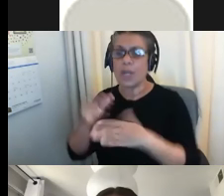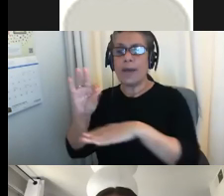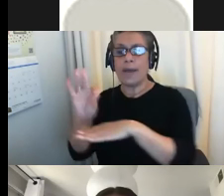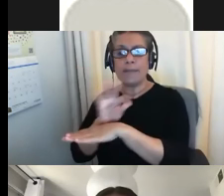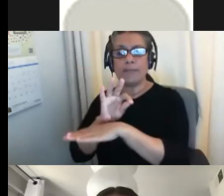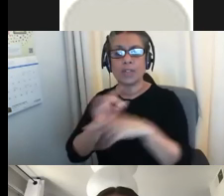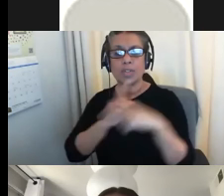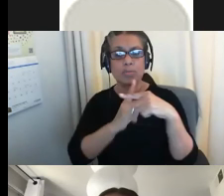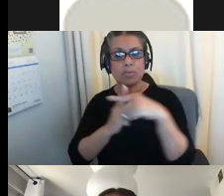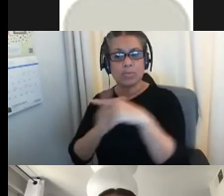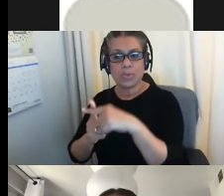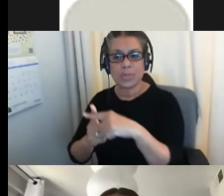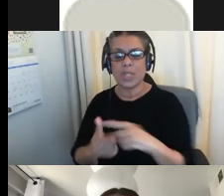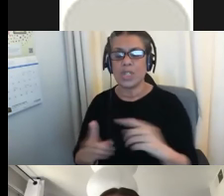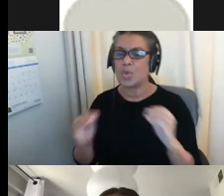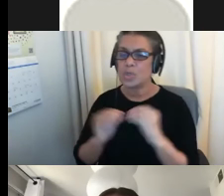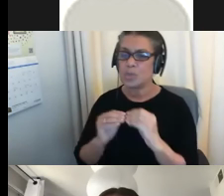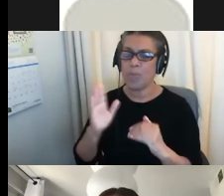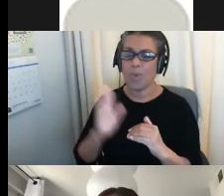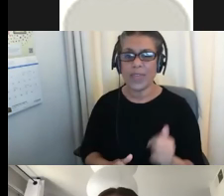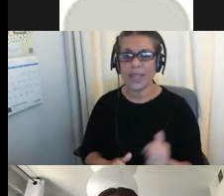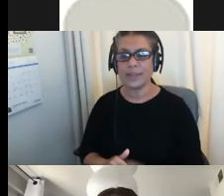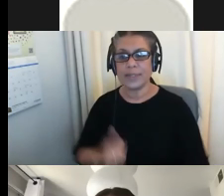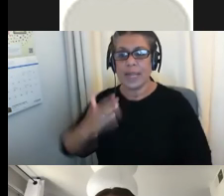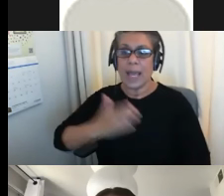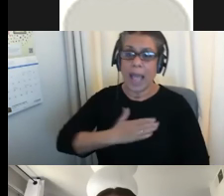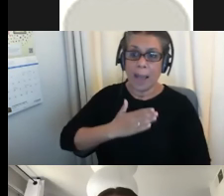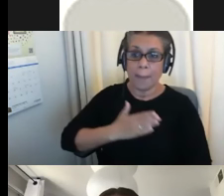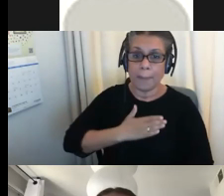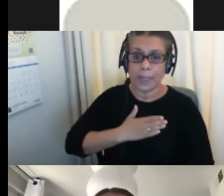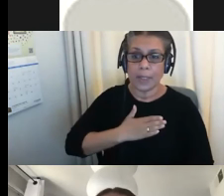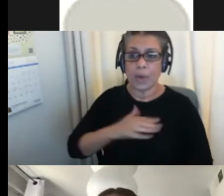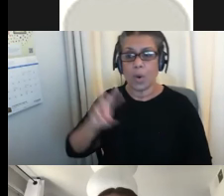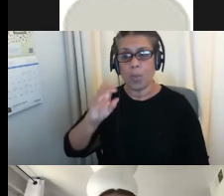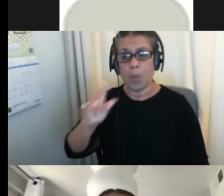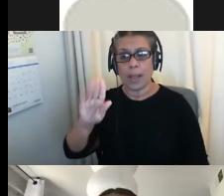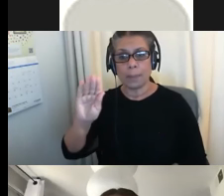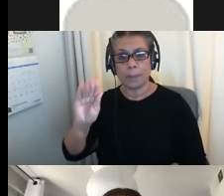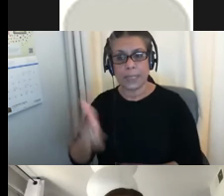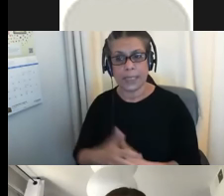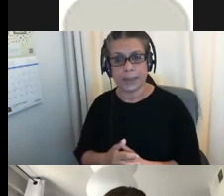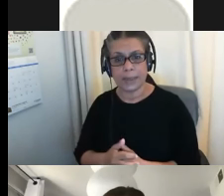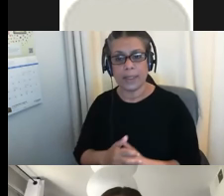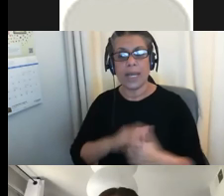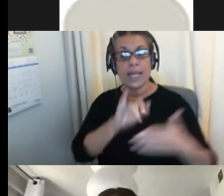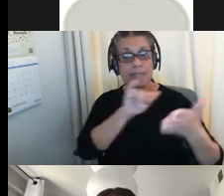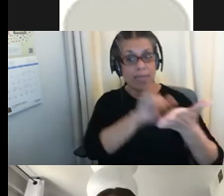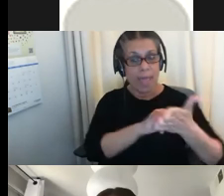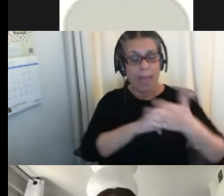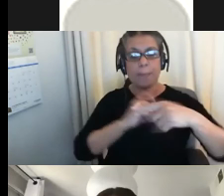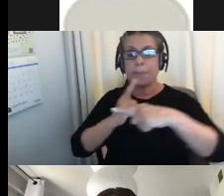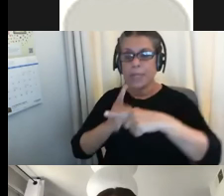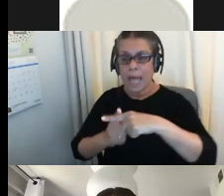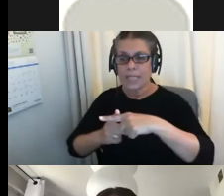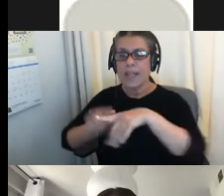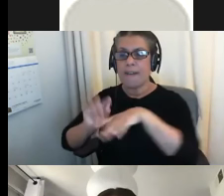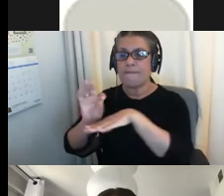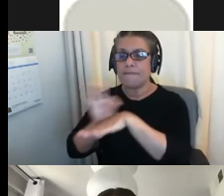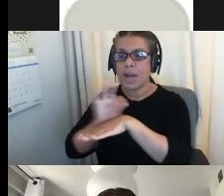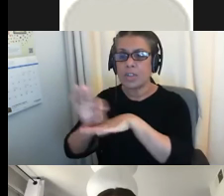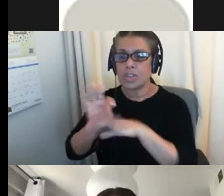it's kind of a whole lot more than just, happiness or well-being. It's like all of that plus optimal functioning across these